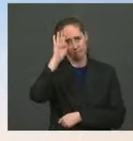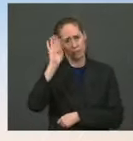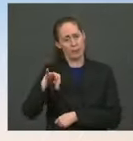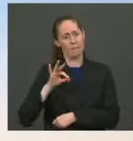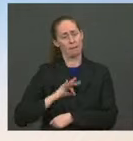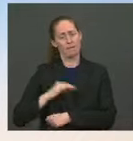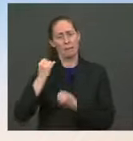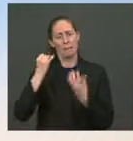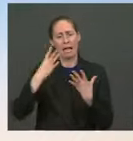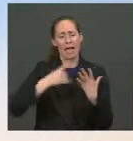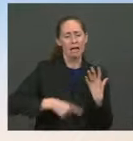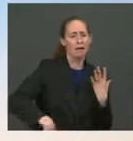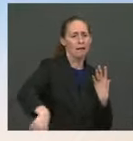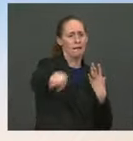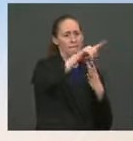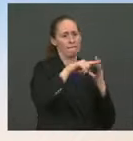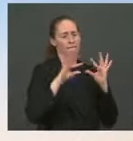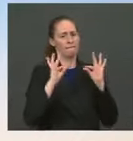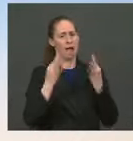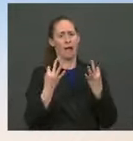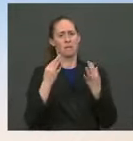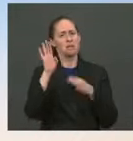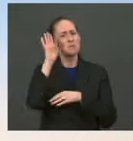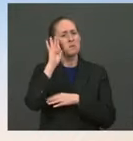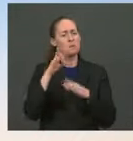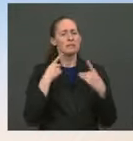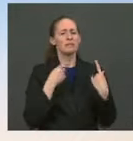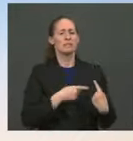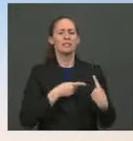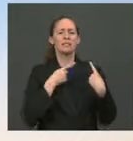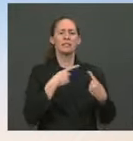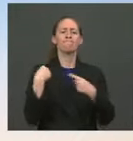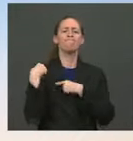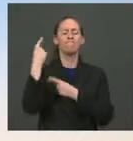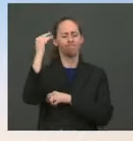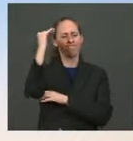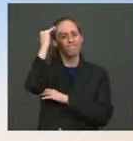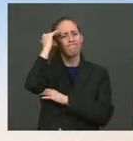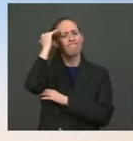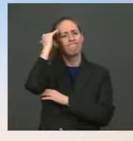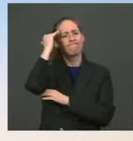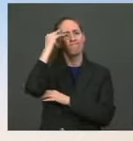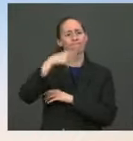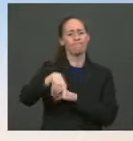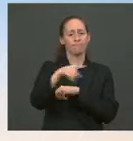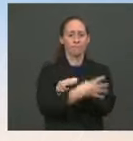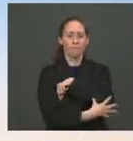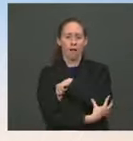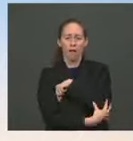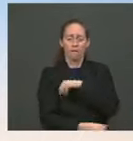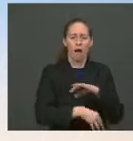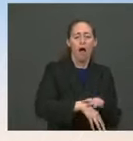cut, that middle class tax cut that's so critical. It's cut poverty by 50%.